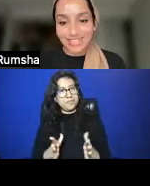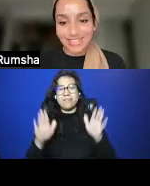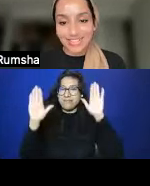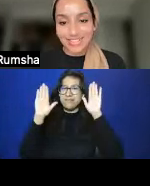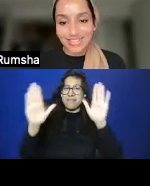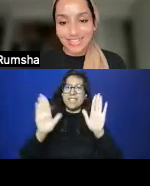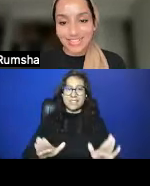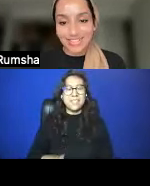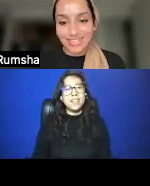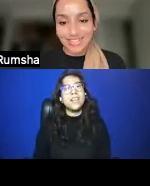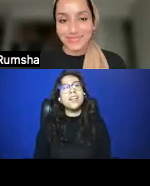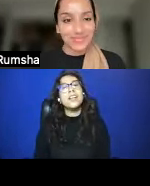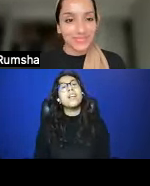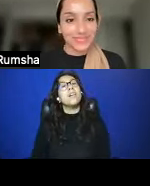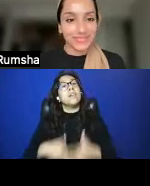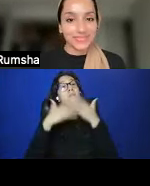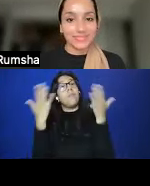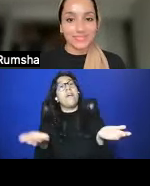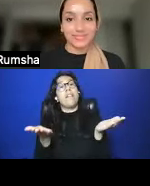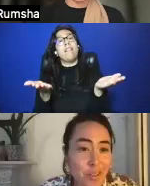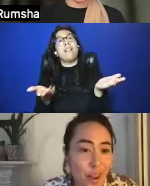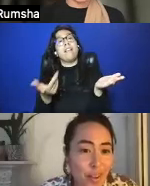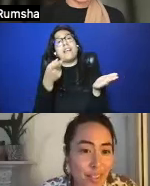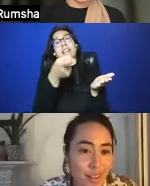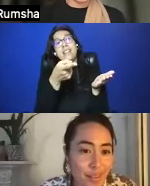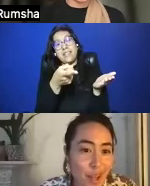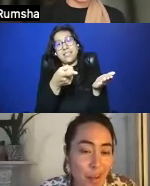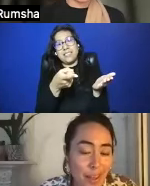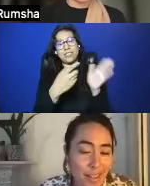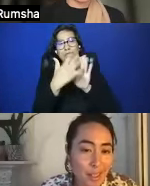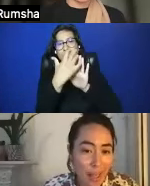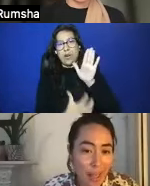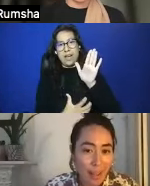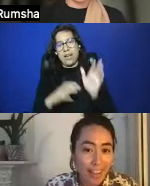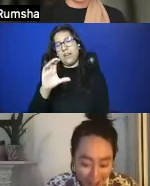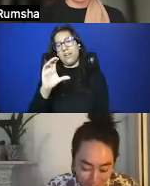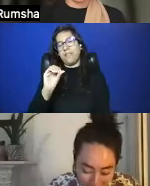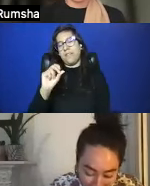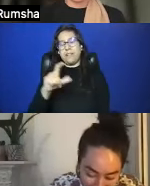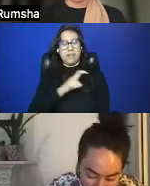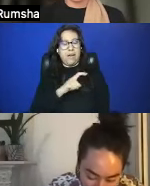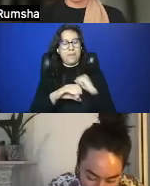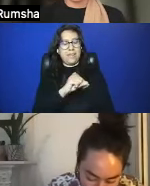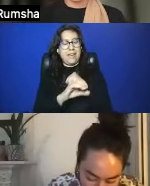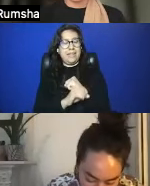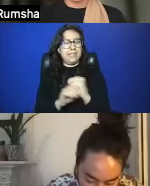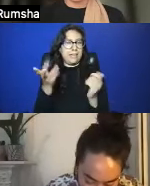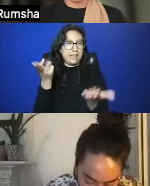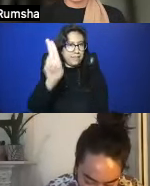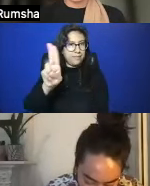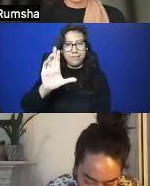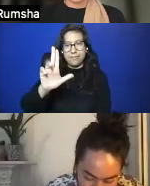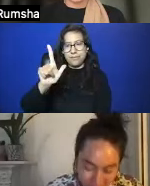Amazing. Okay, well, so this is the draft of the Copaganda Clapback Hour.